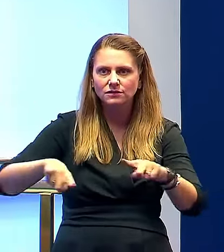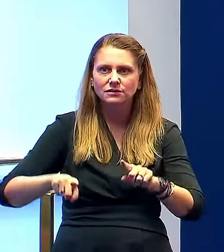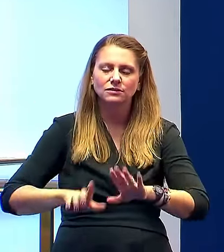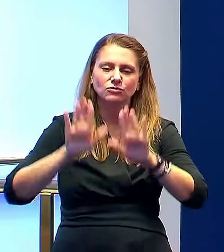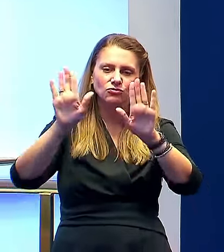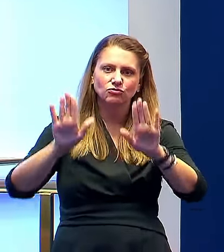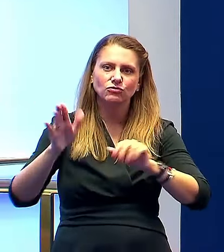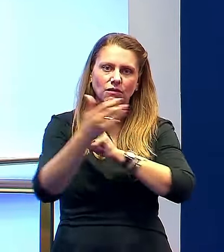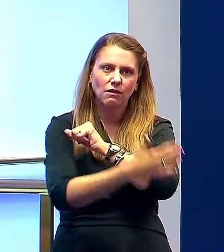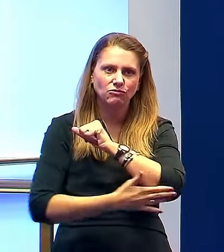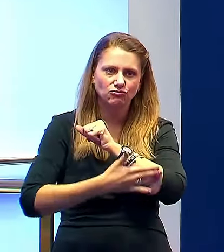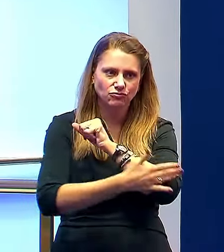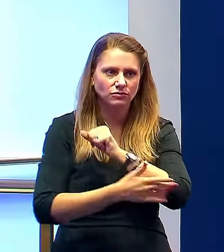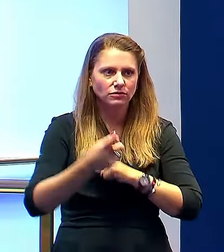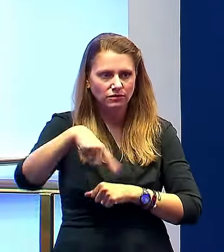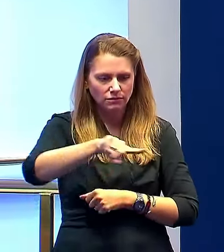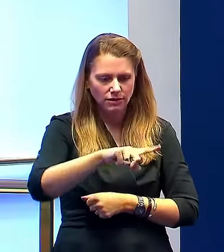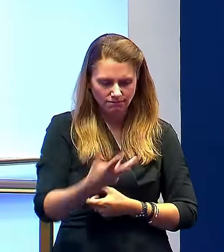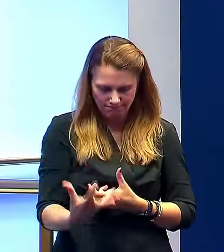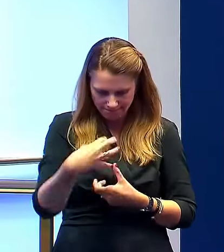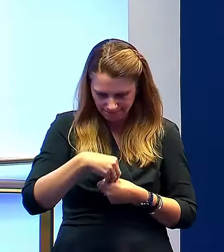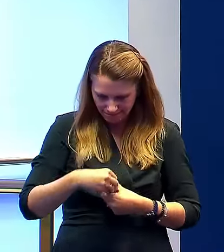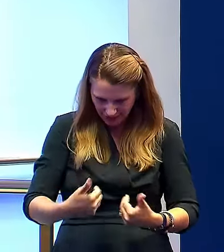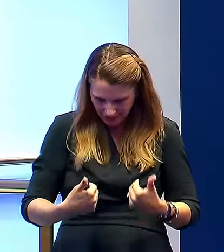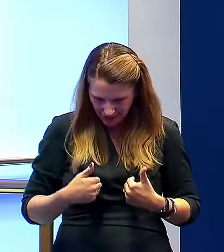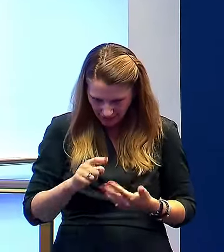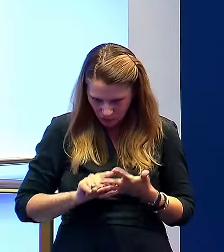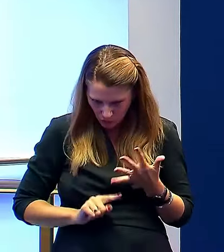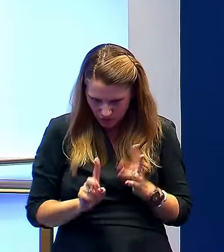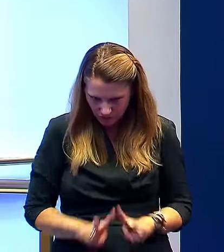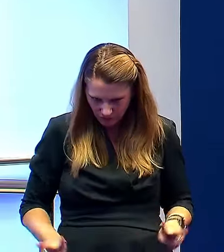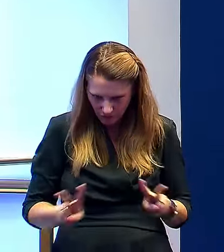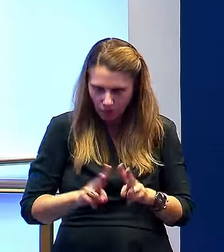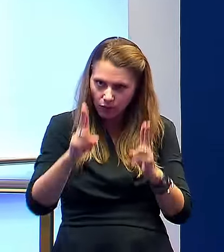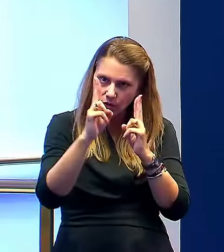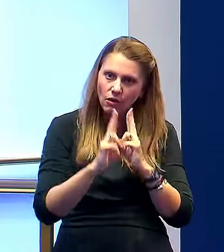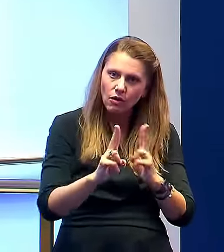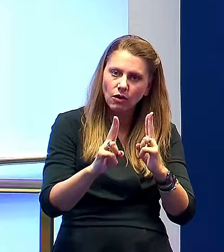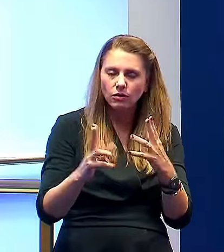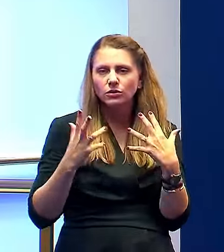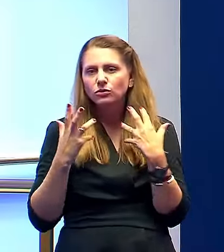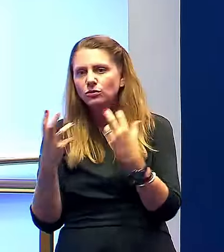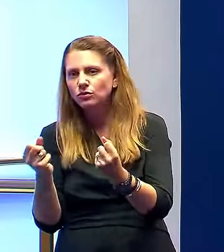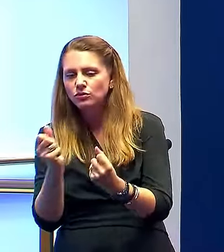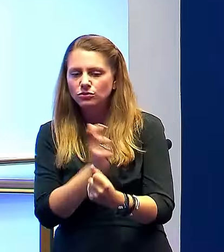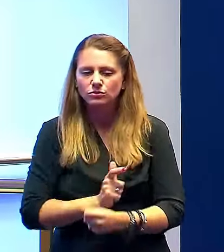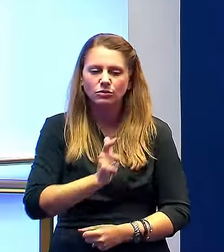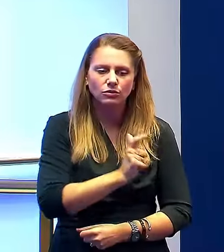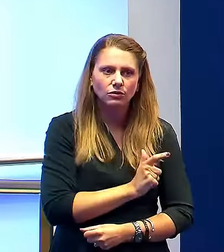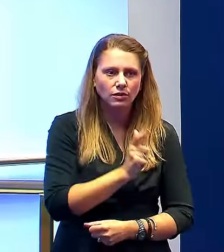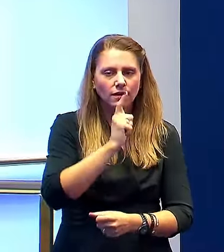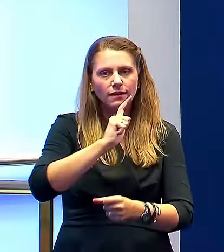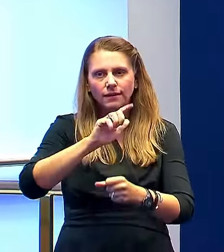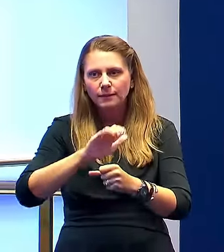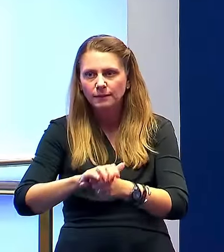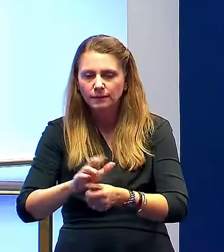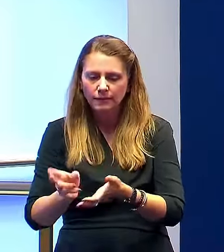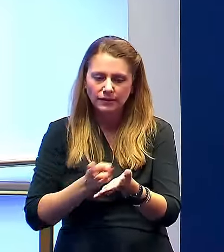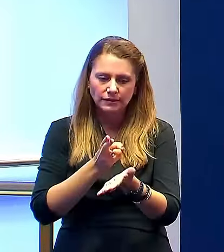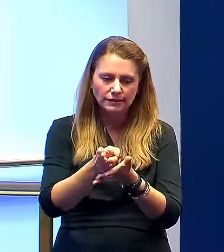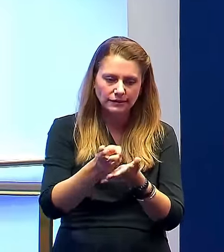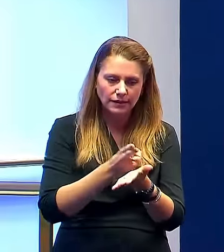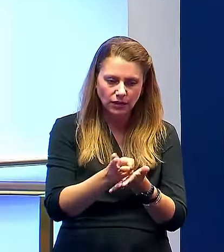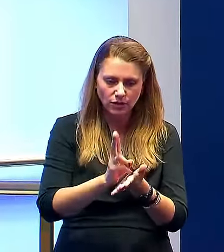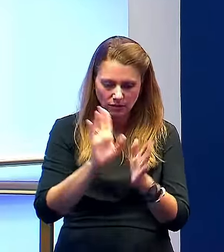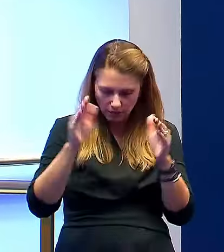women epitomize the values of Mr. Hope: honor, courage, loyalty, commitment, integrity,